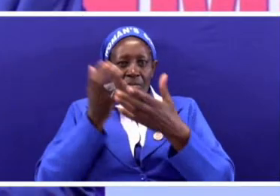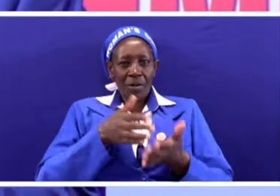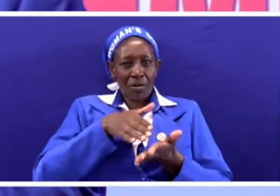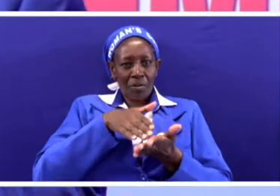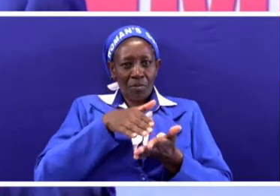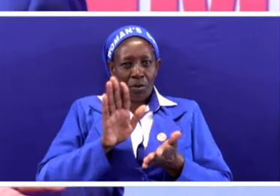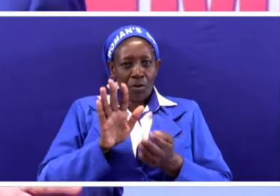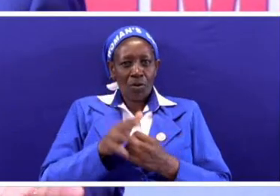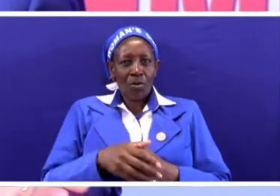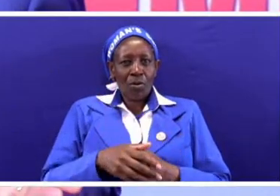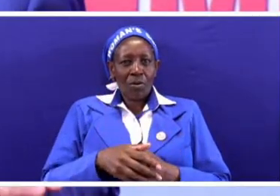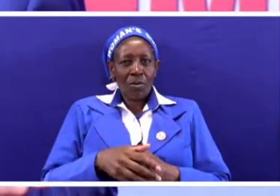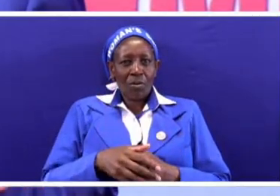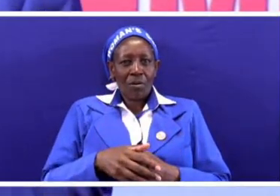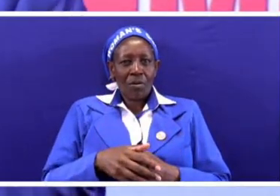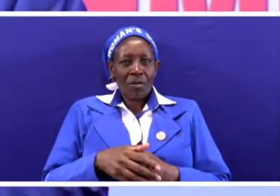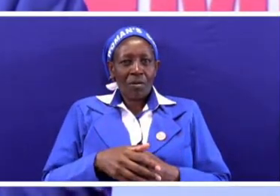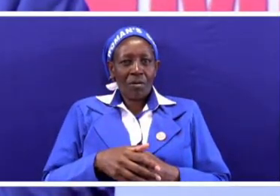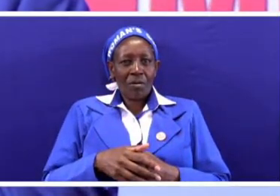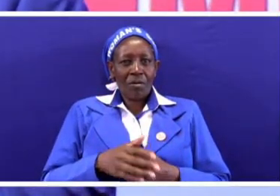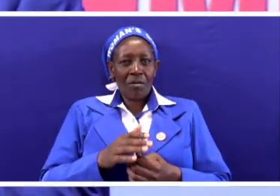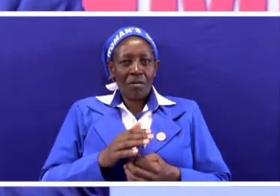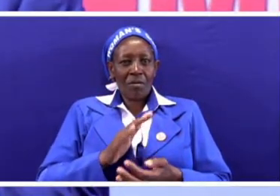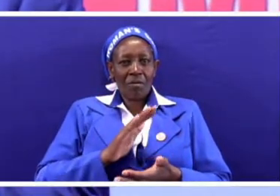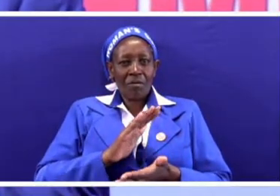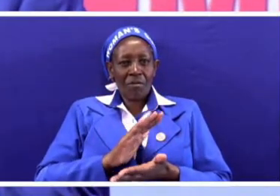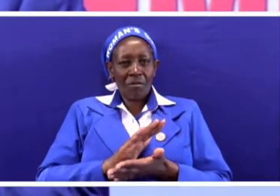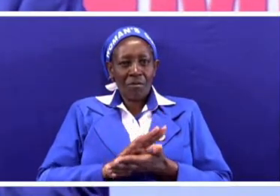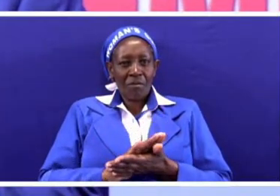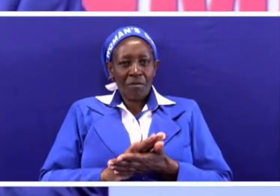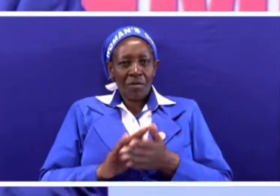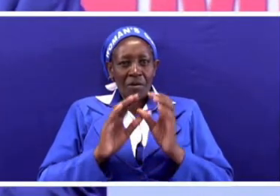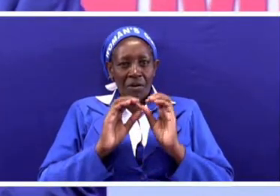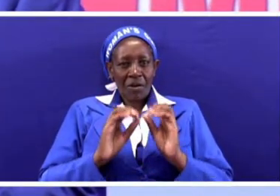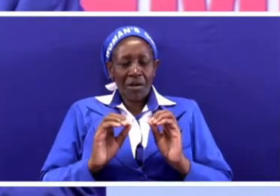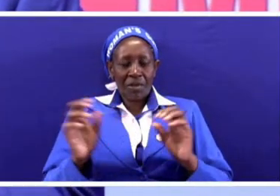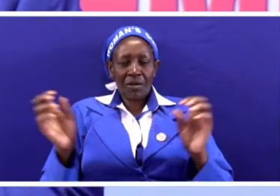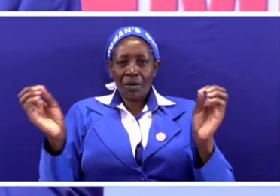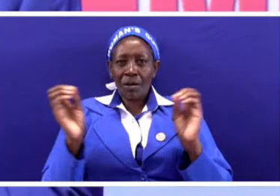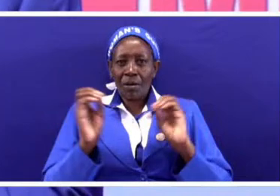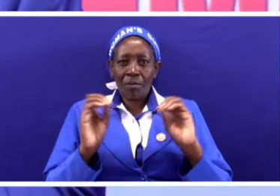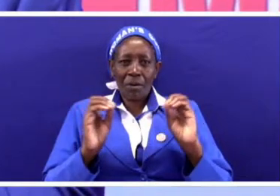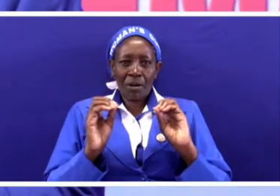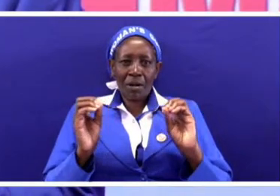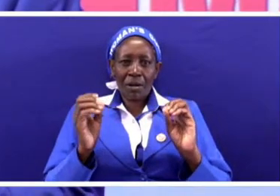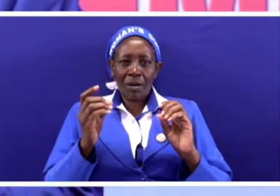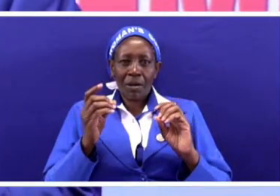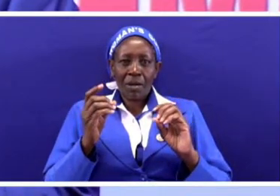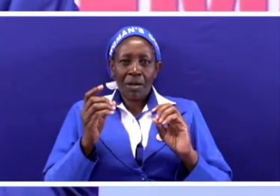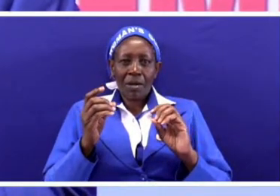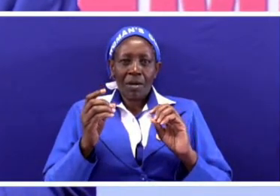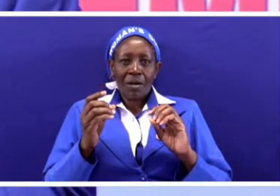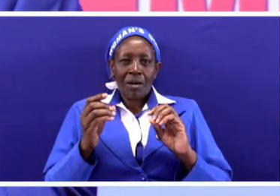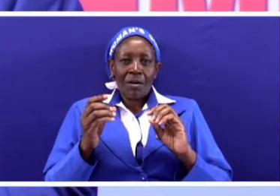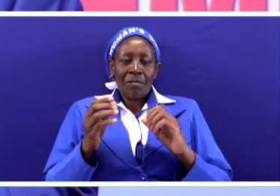not empty-handed. If what Dr. Muridi has presented is anything to go by,